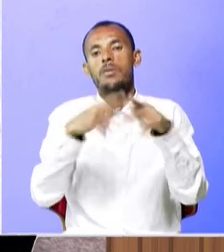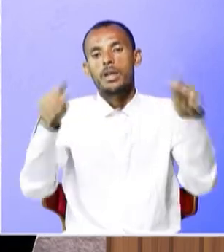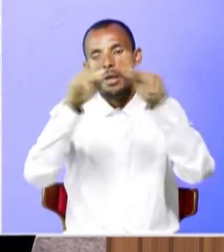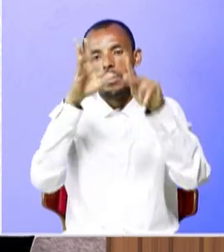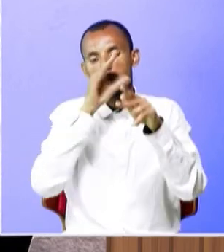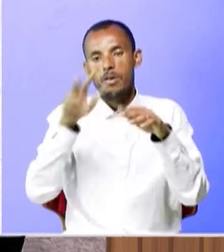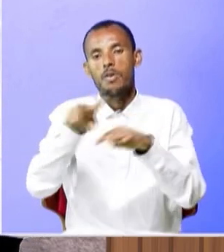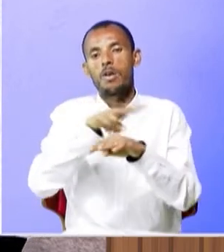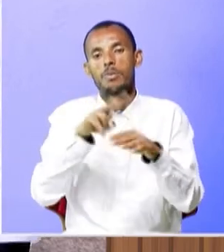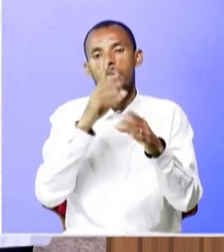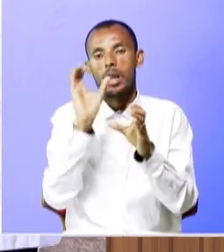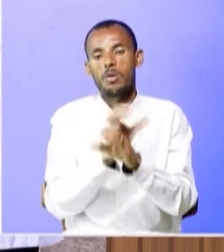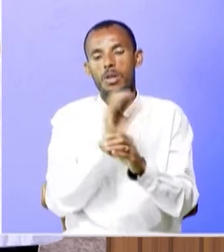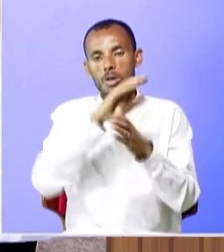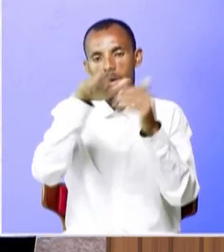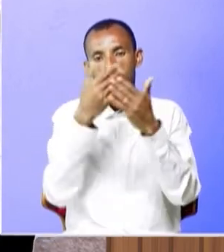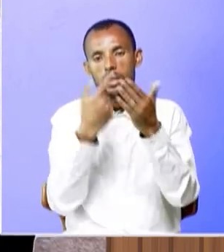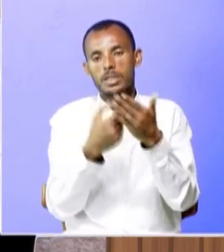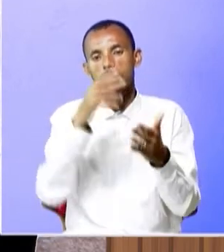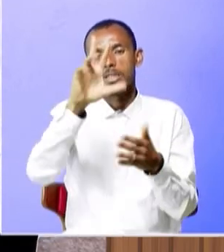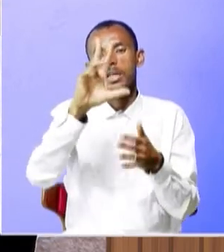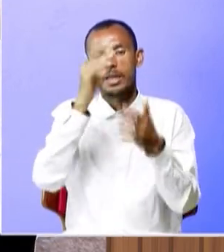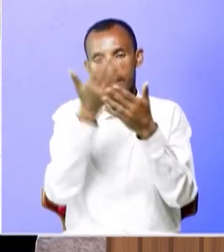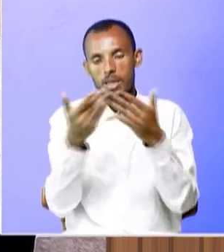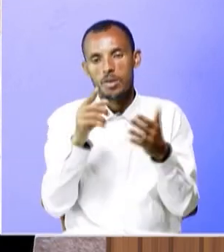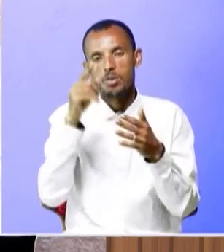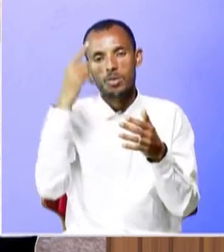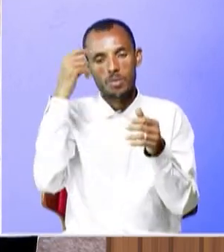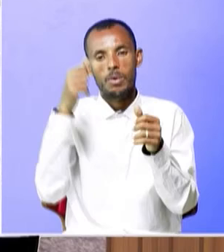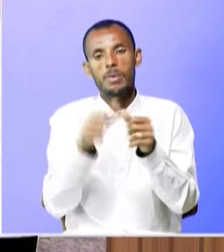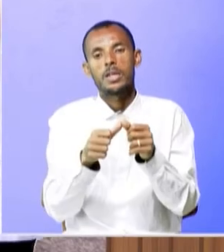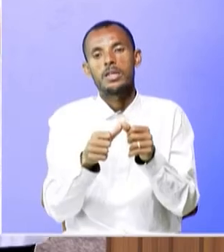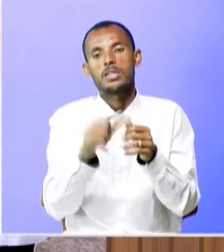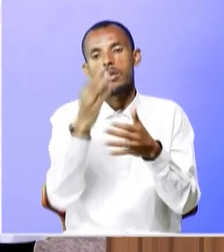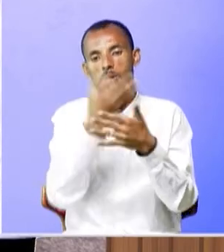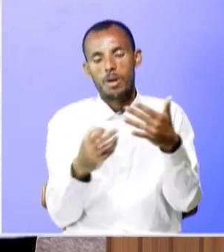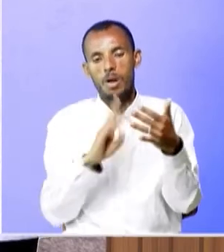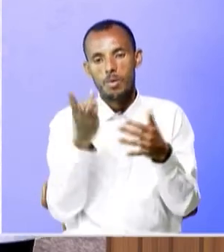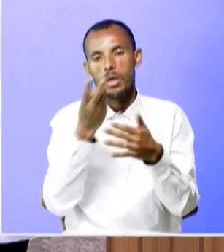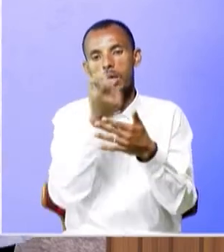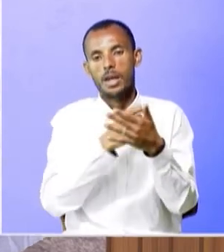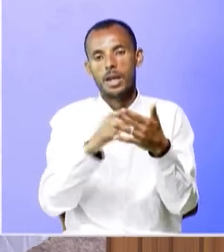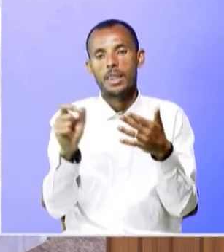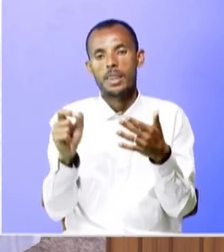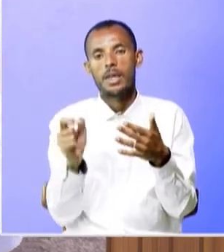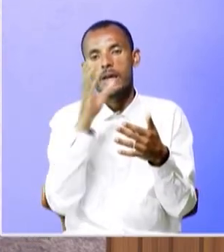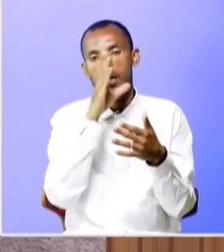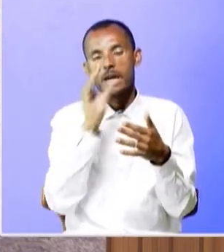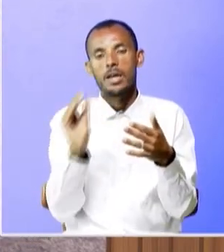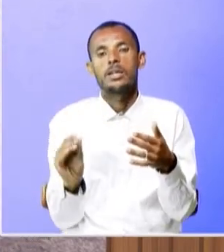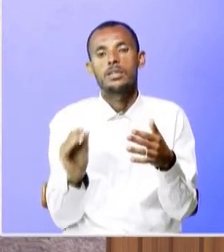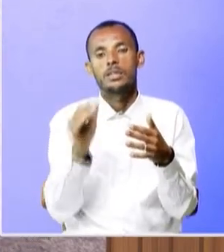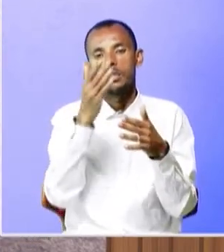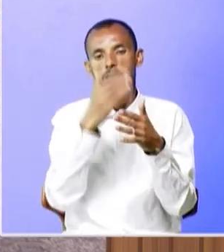so to calculate all these three things, you need to remember the formula that we already derived, and we picked